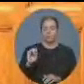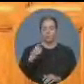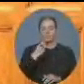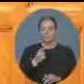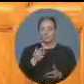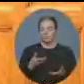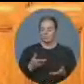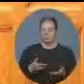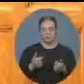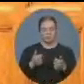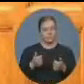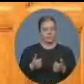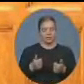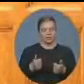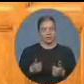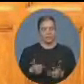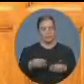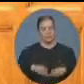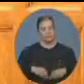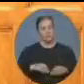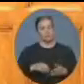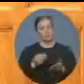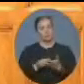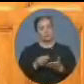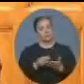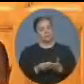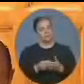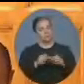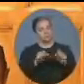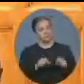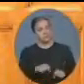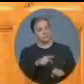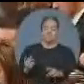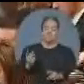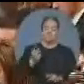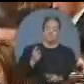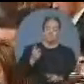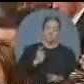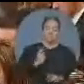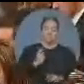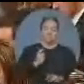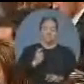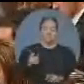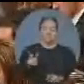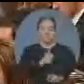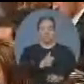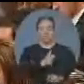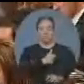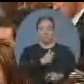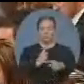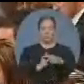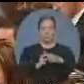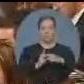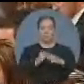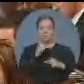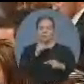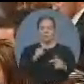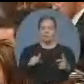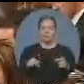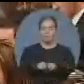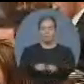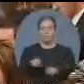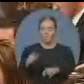House a state of Canada's economy? Toward Canada taken by the Liberals' opposite,